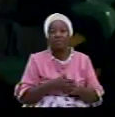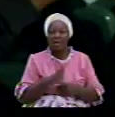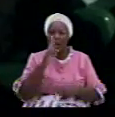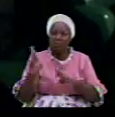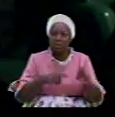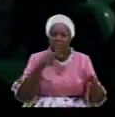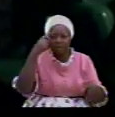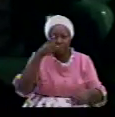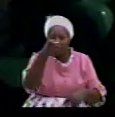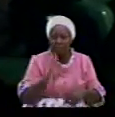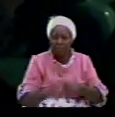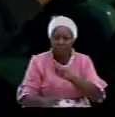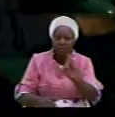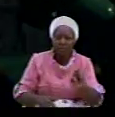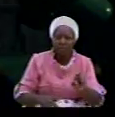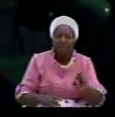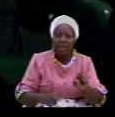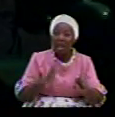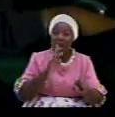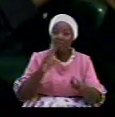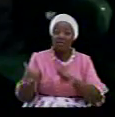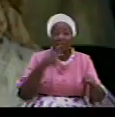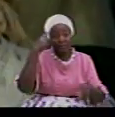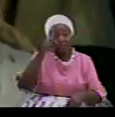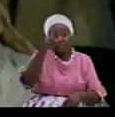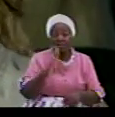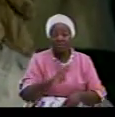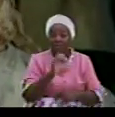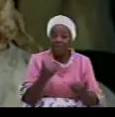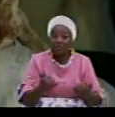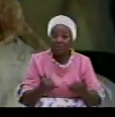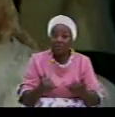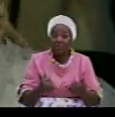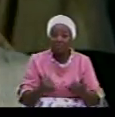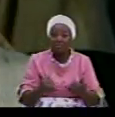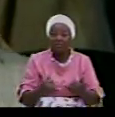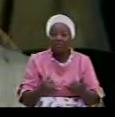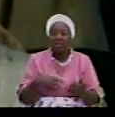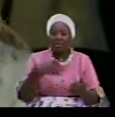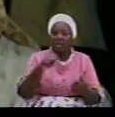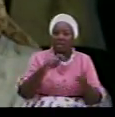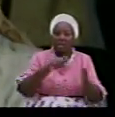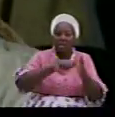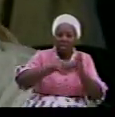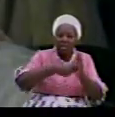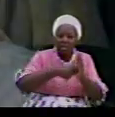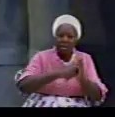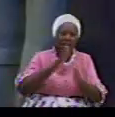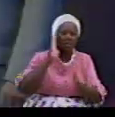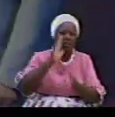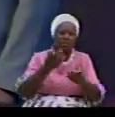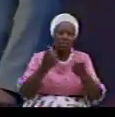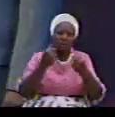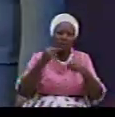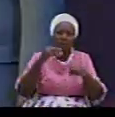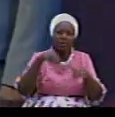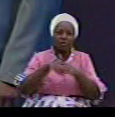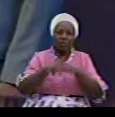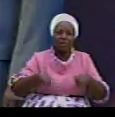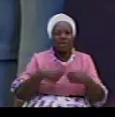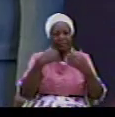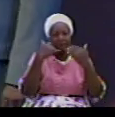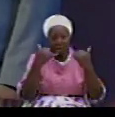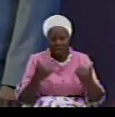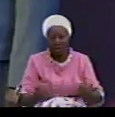God? I said, are you ready for God? The key will come in your life right now.